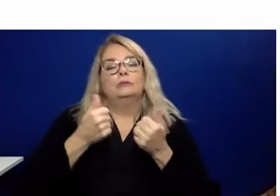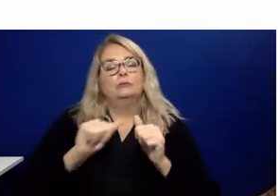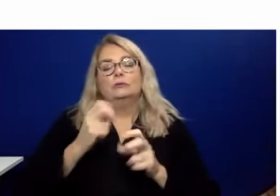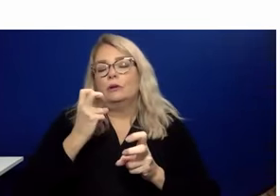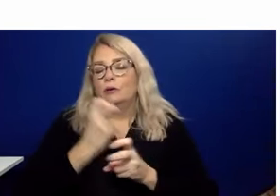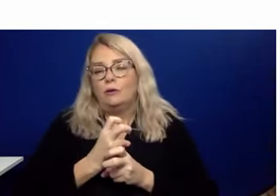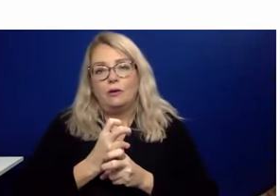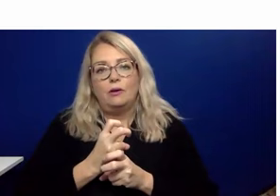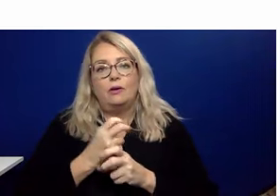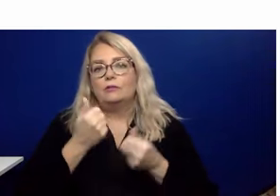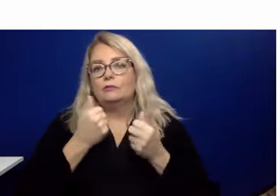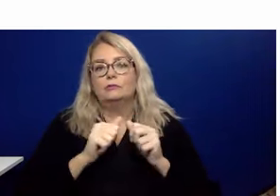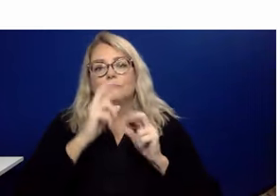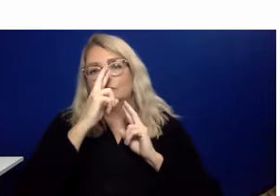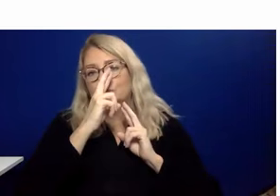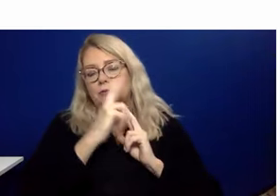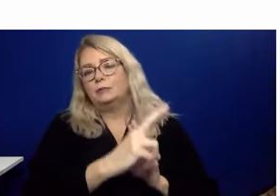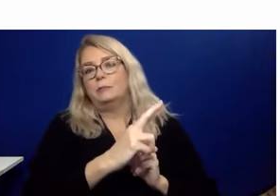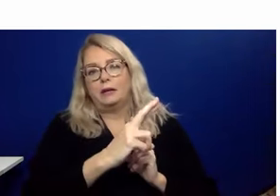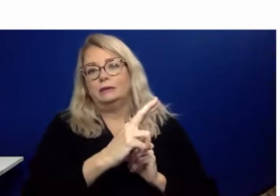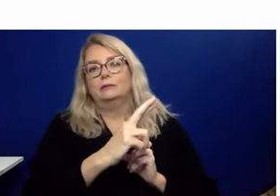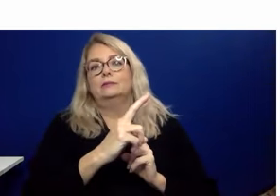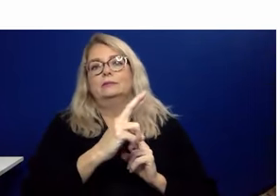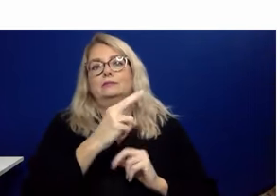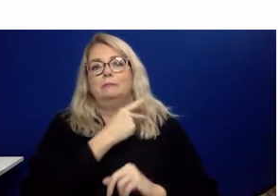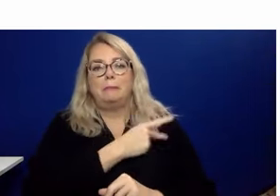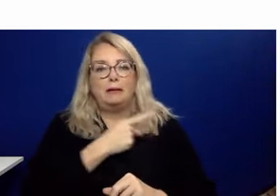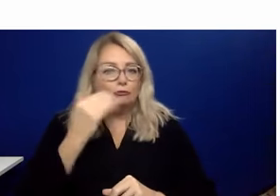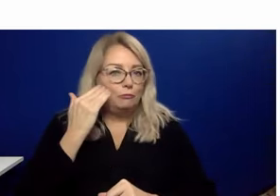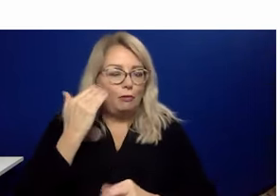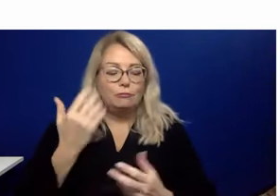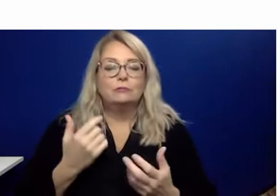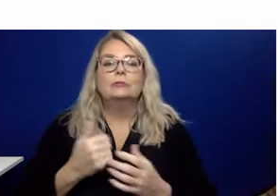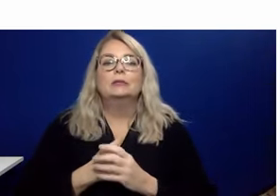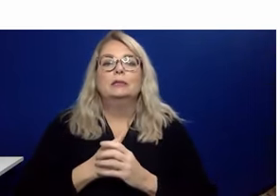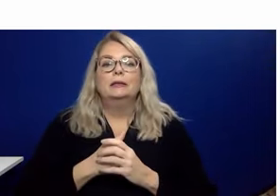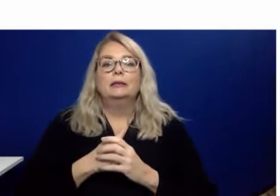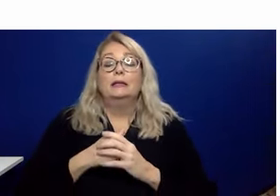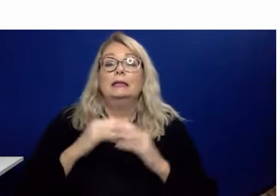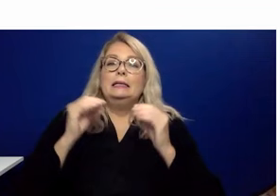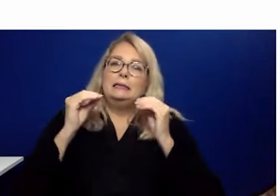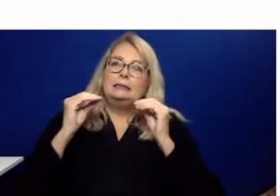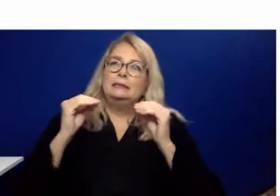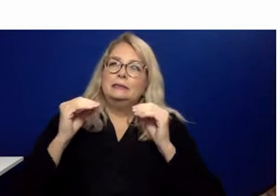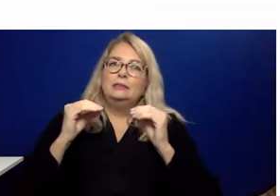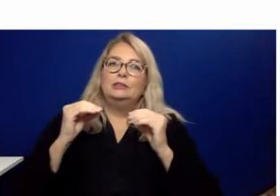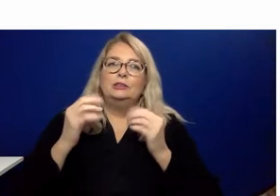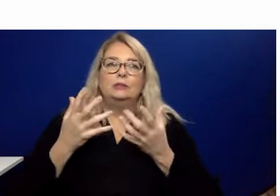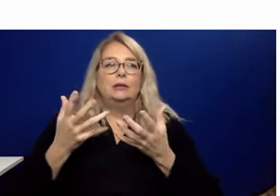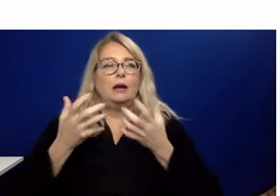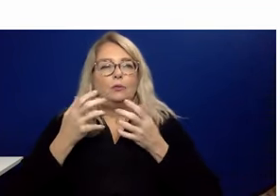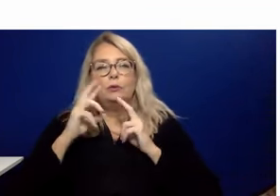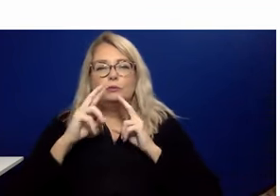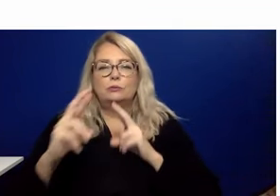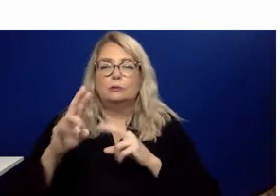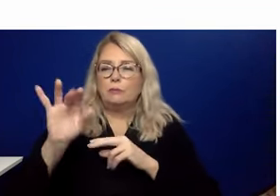trying to respect the knowledge of the patient. I think about teaching, right? I want to respect, what does that student